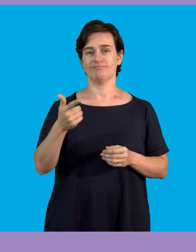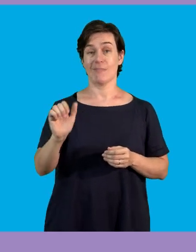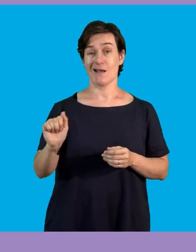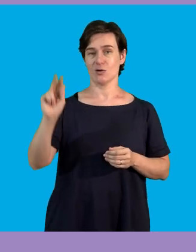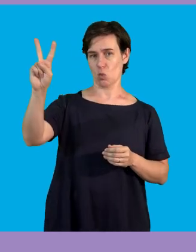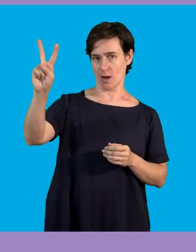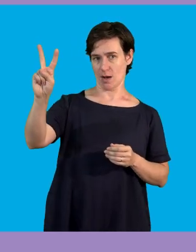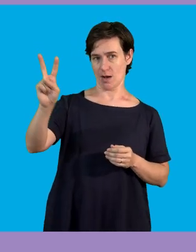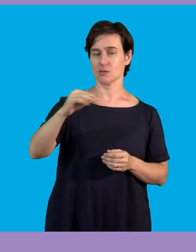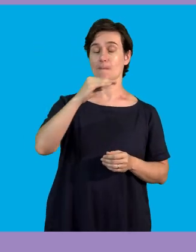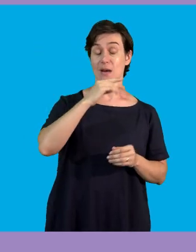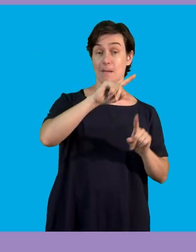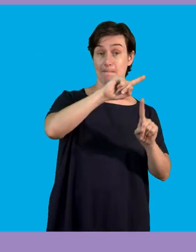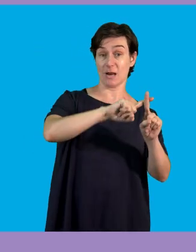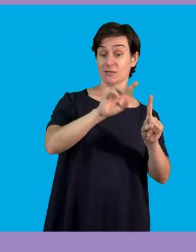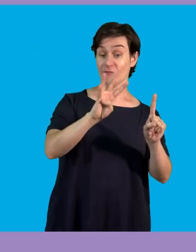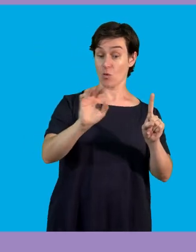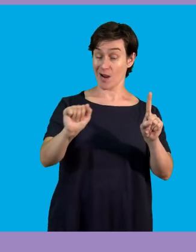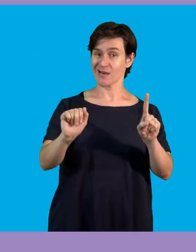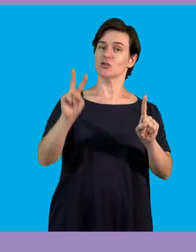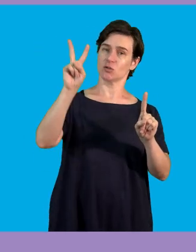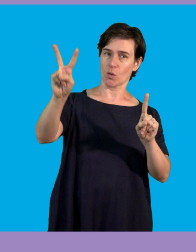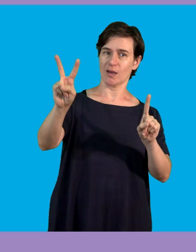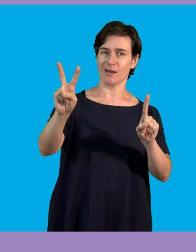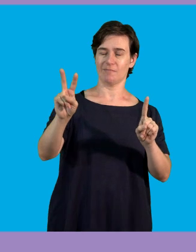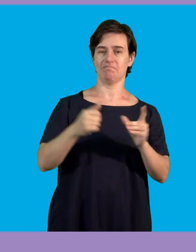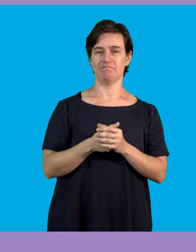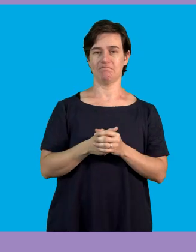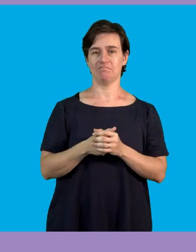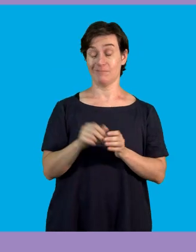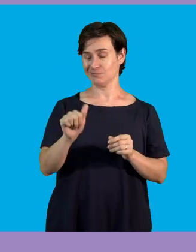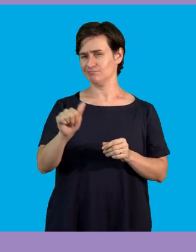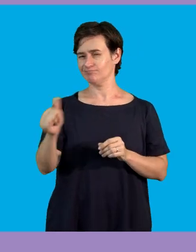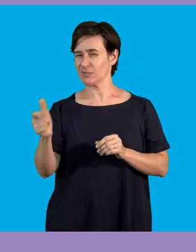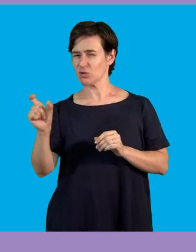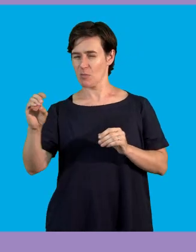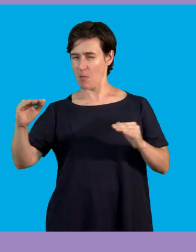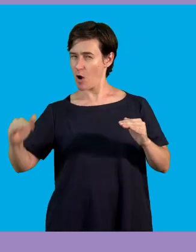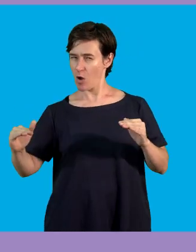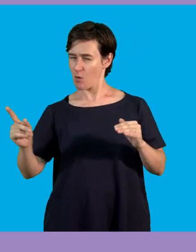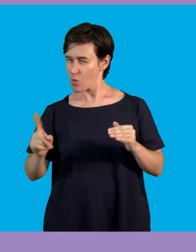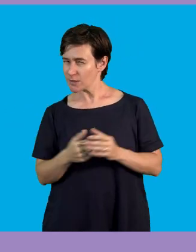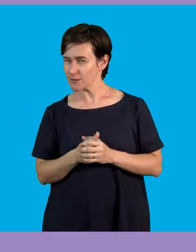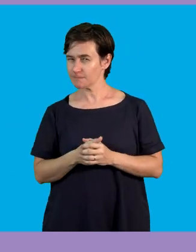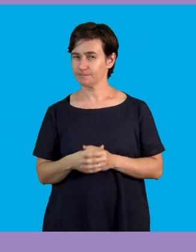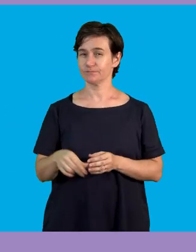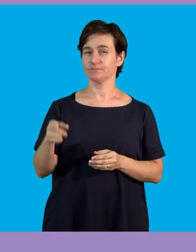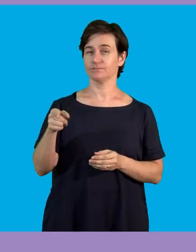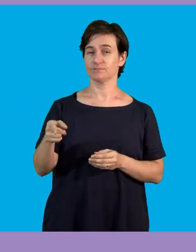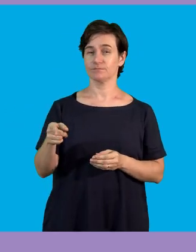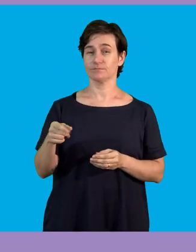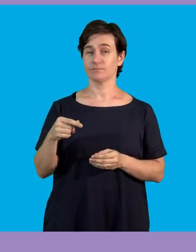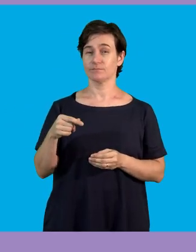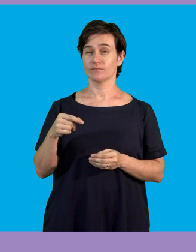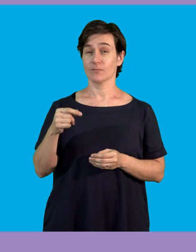square, which is plus 4a squared. Then the next term is